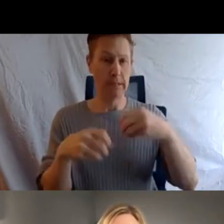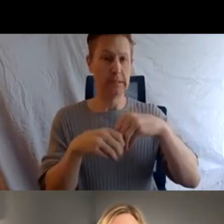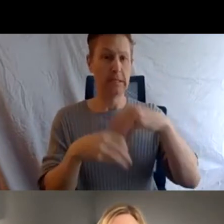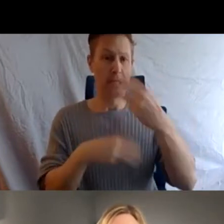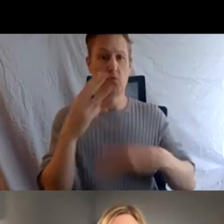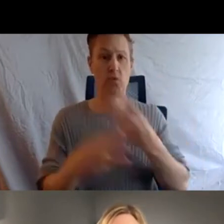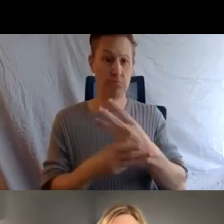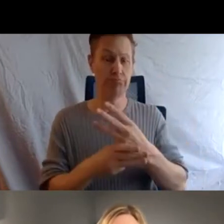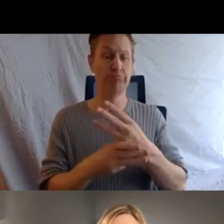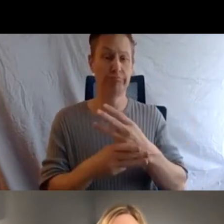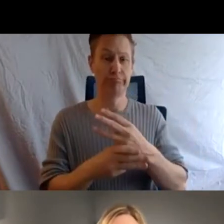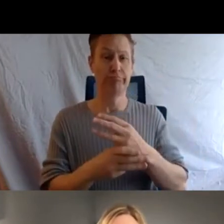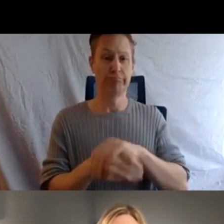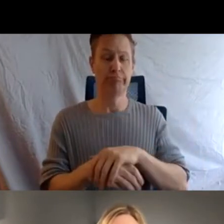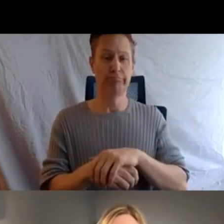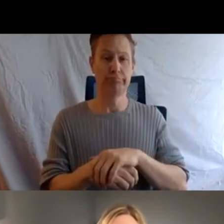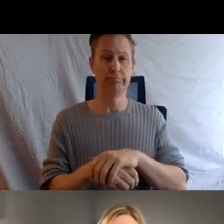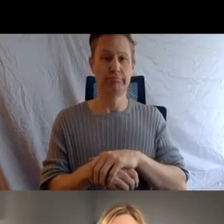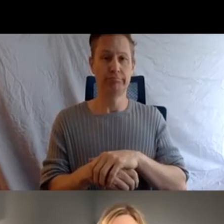So,